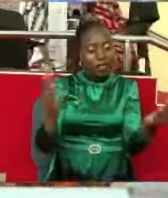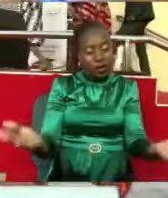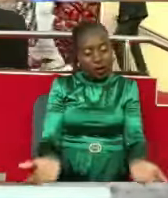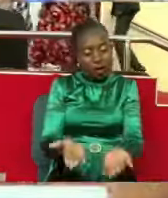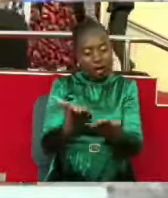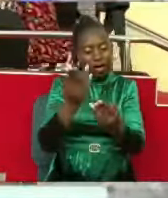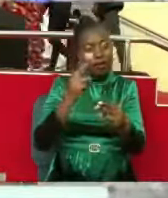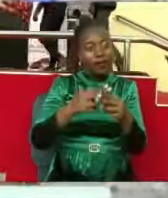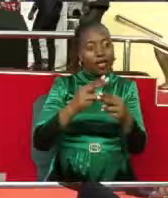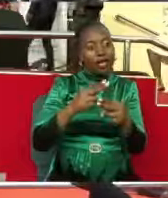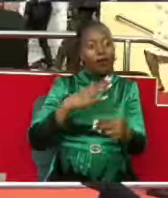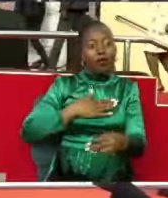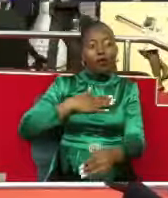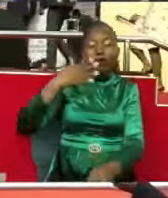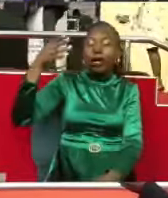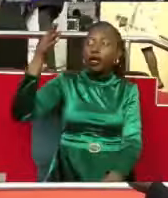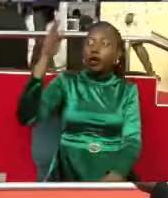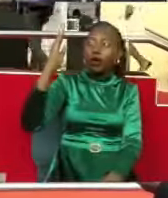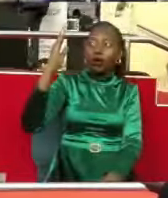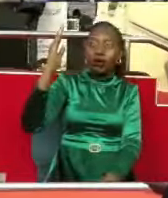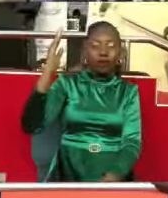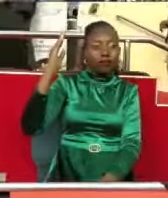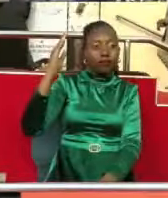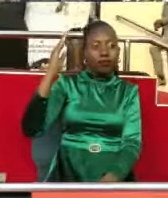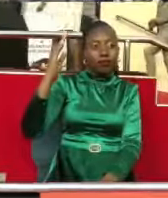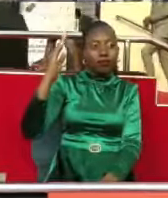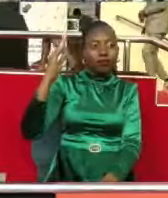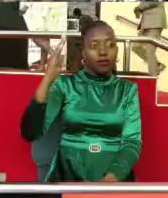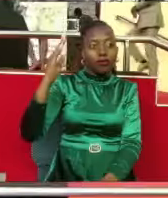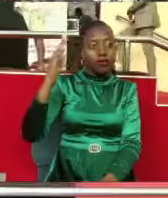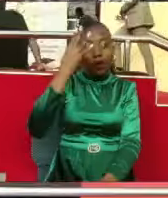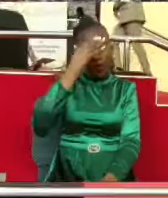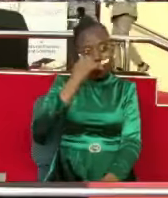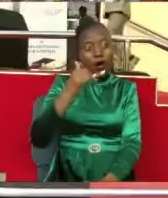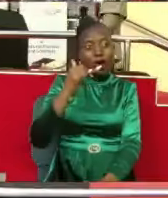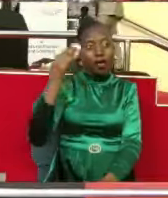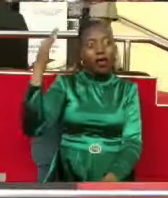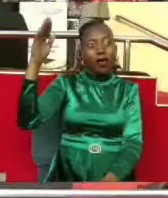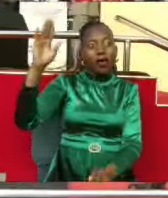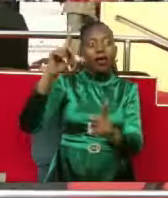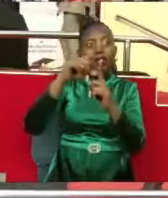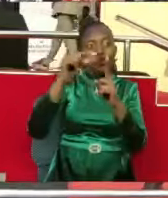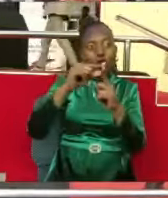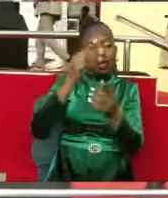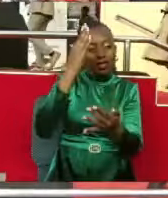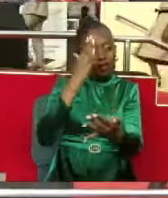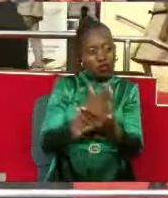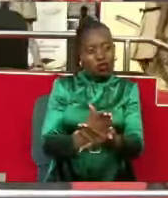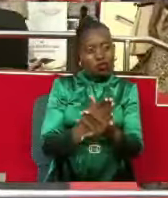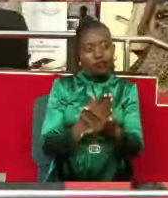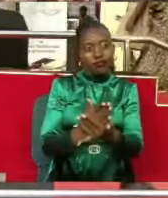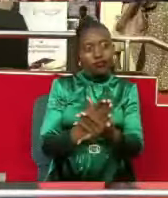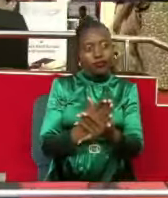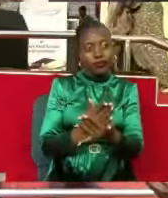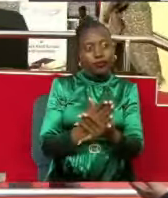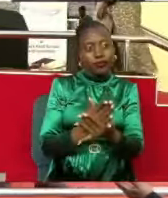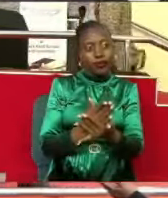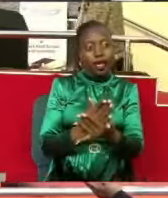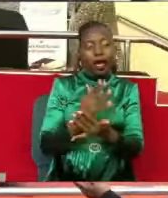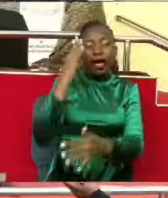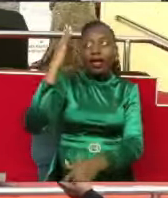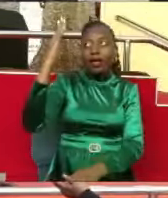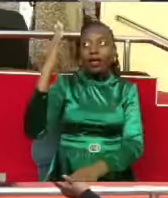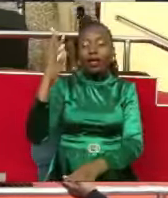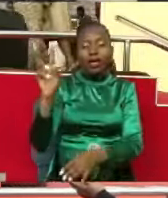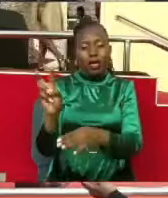of my God. Naenda kuinua jina la Bwana wangu. Oh yes, because his word is kwa sababu true. Neno lake ni kweli. And he watches his word